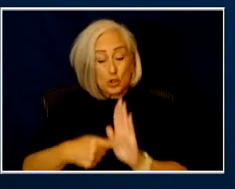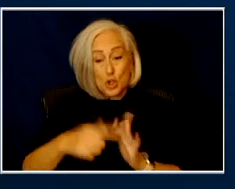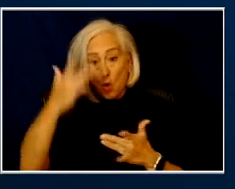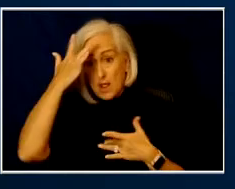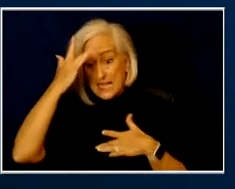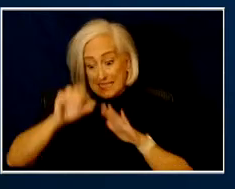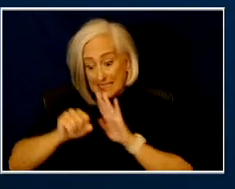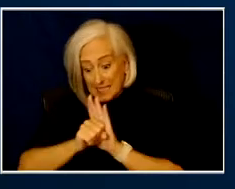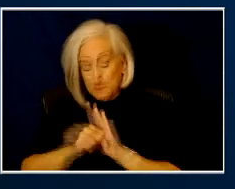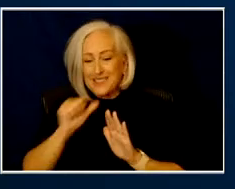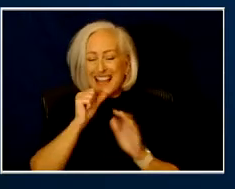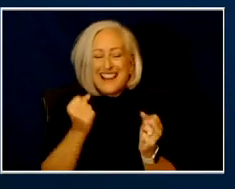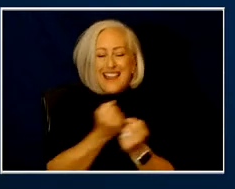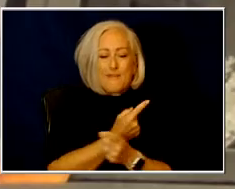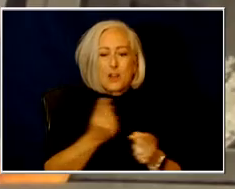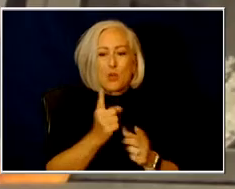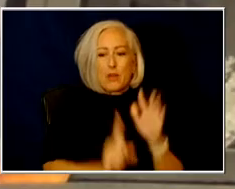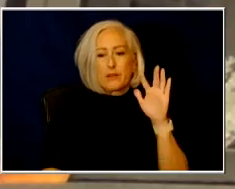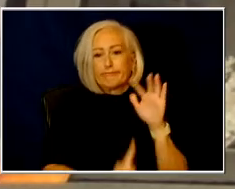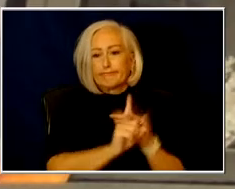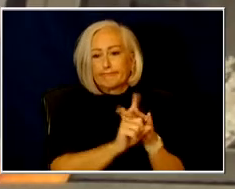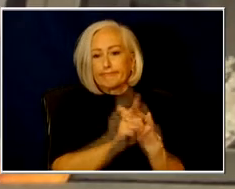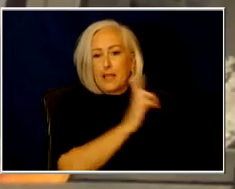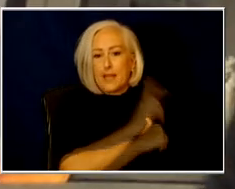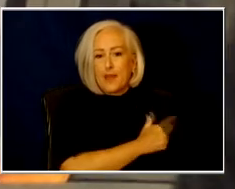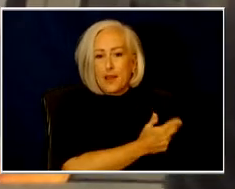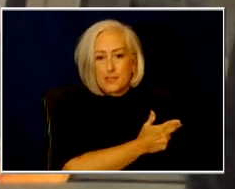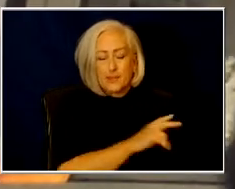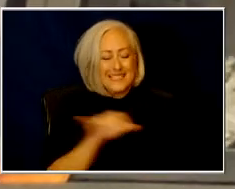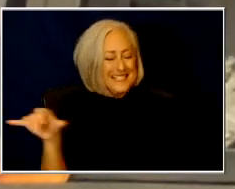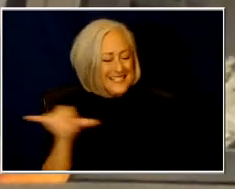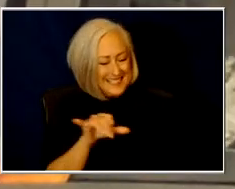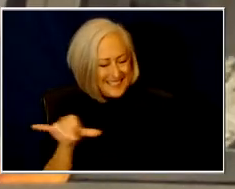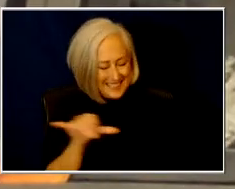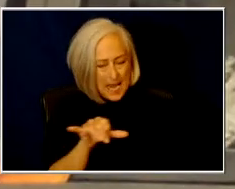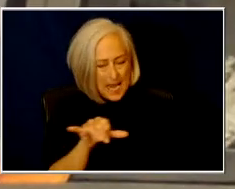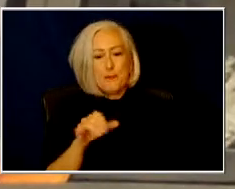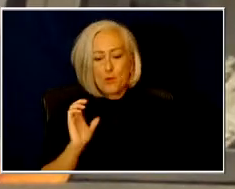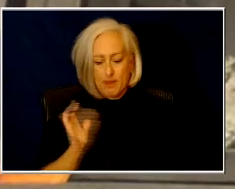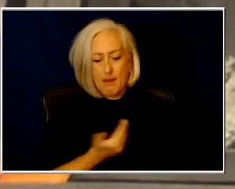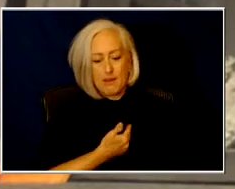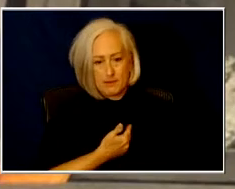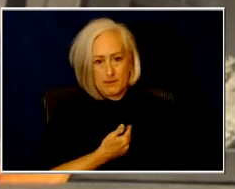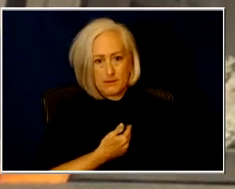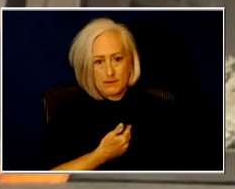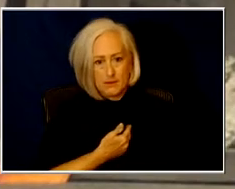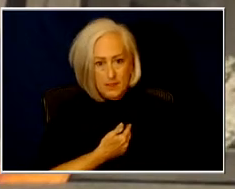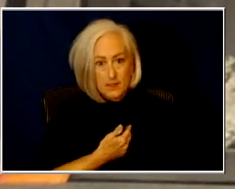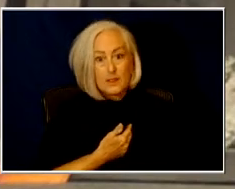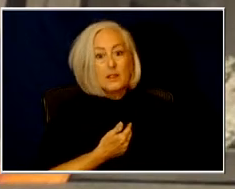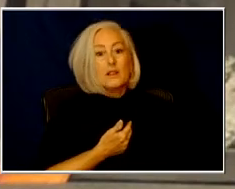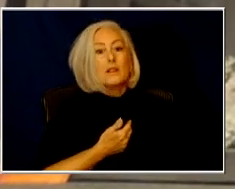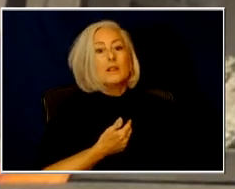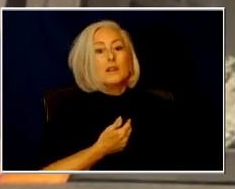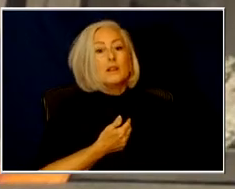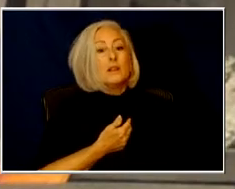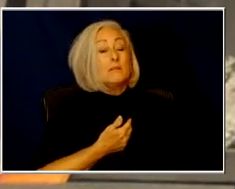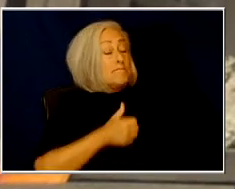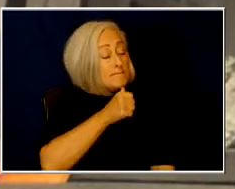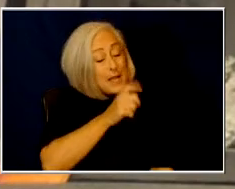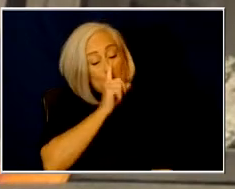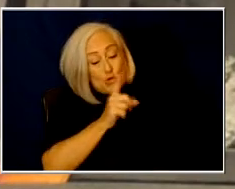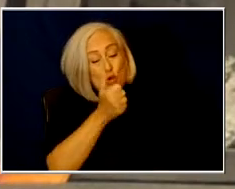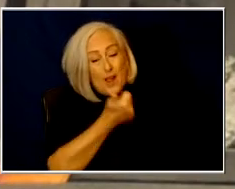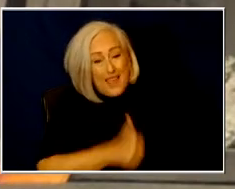hospital yeah same with us Hawk and and very reflective of what your experience is that's not been true everywhere